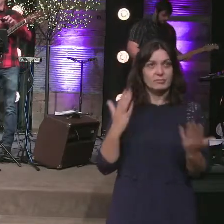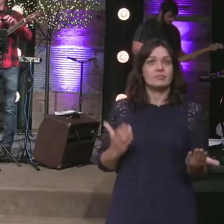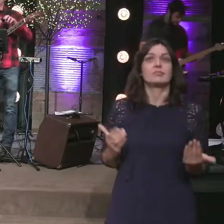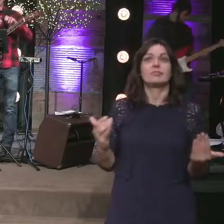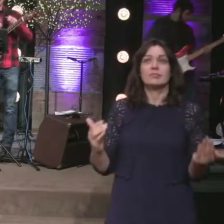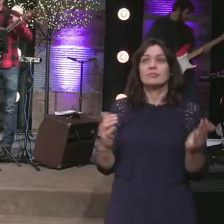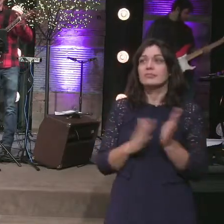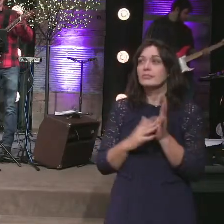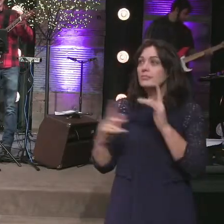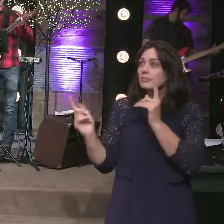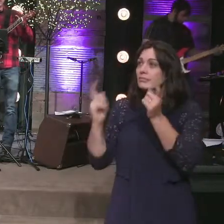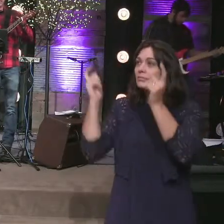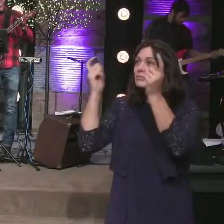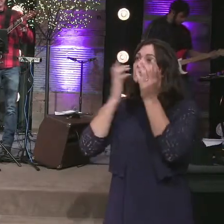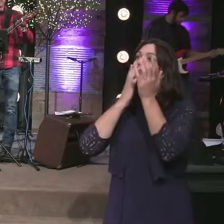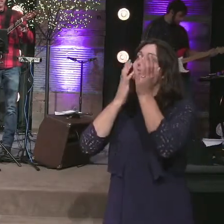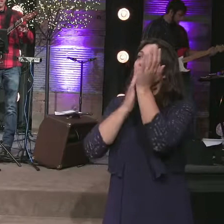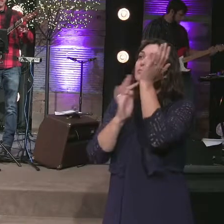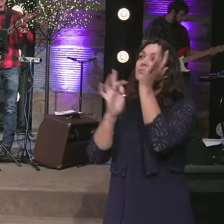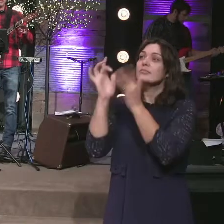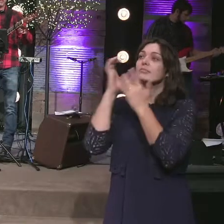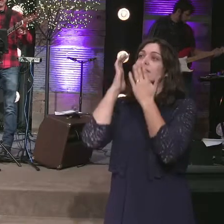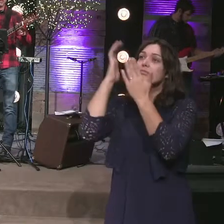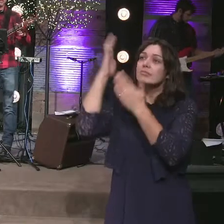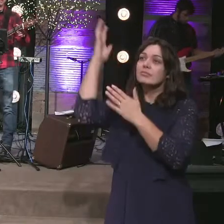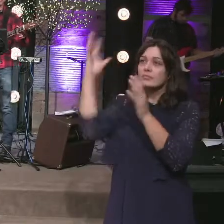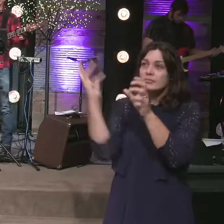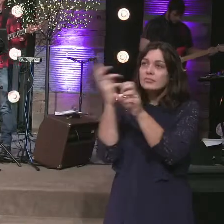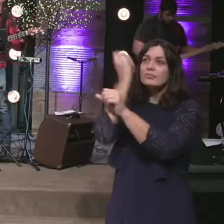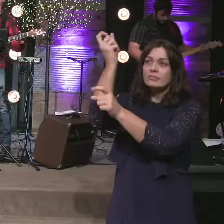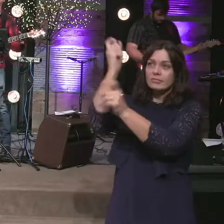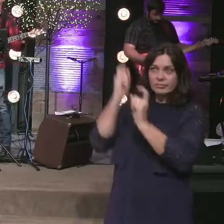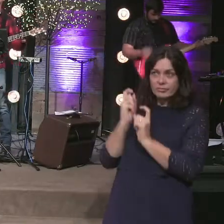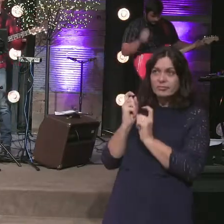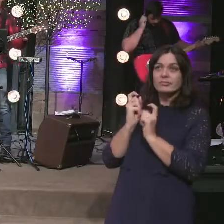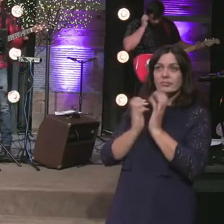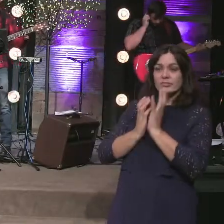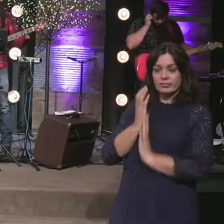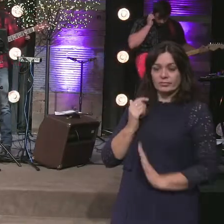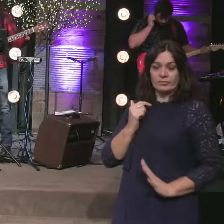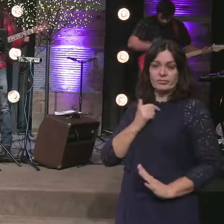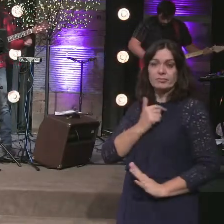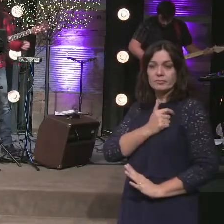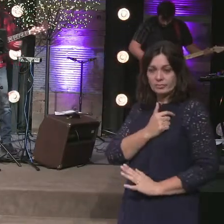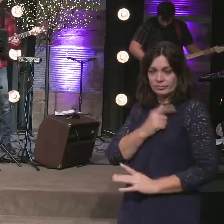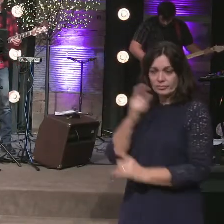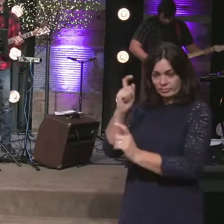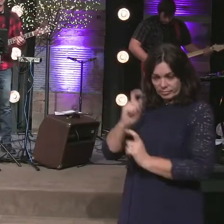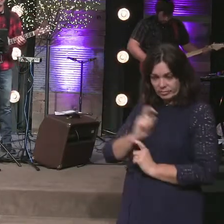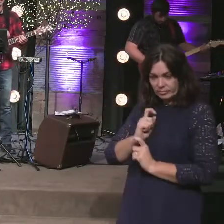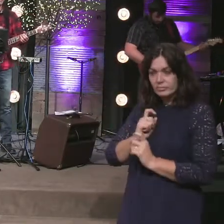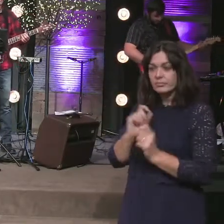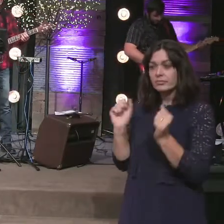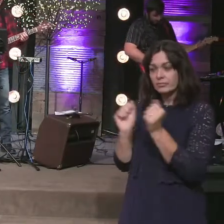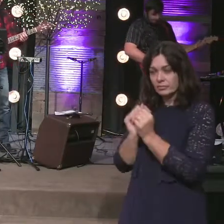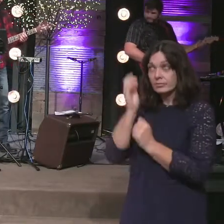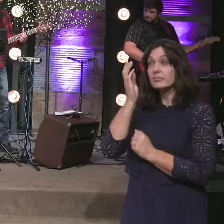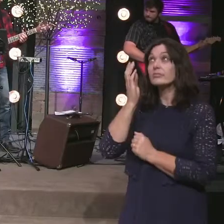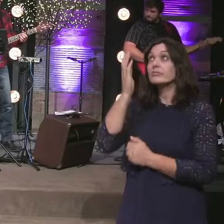Thank you, Jesus. Thank you for that victory that have in you, Father. That victory that we have only in you. Thank you, Jesus.